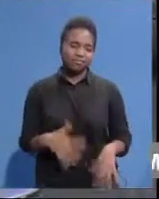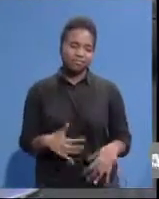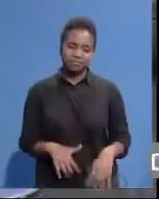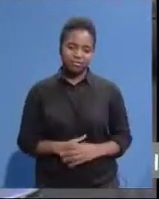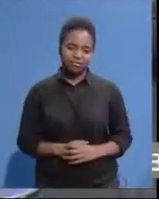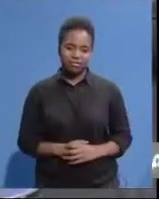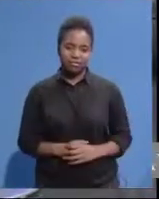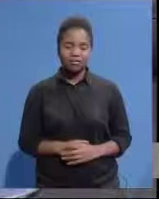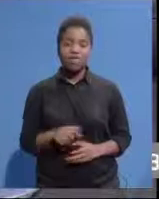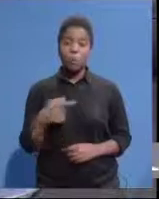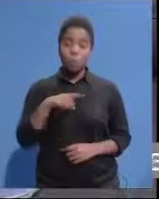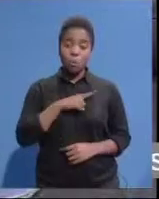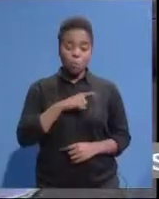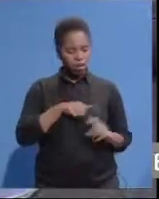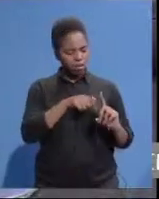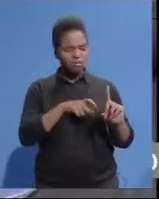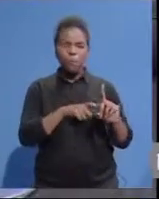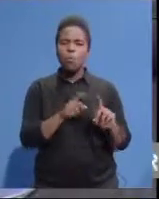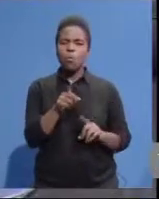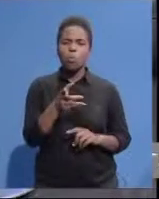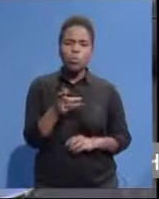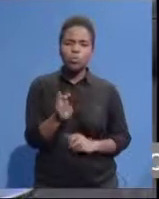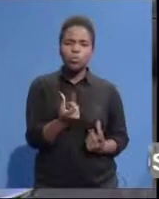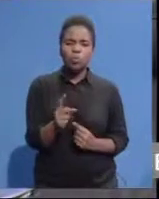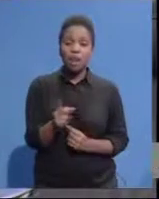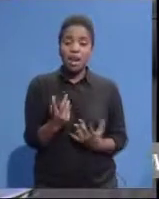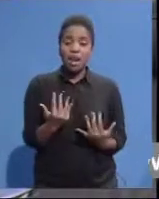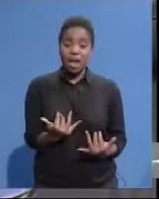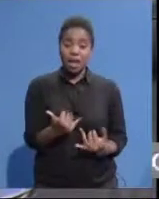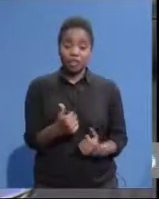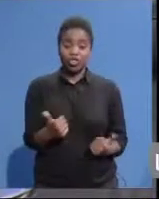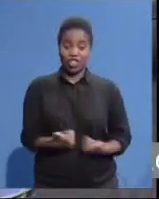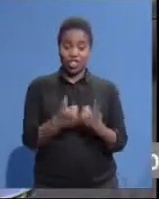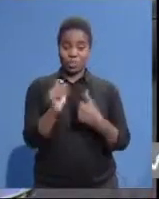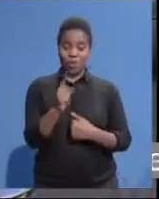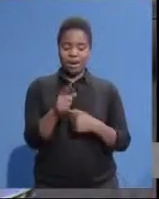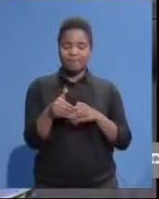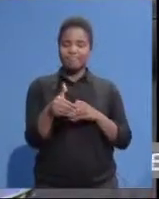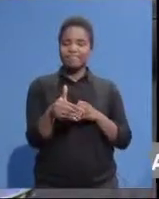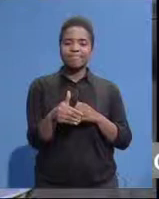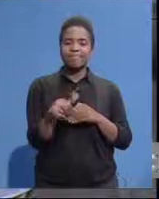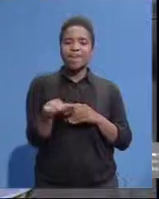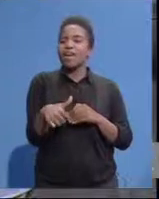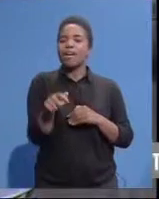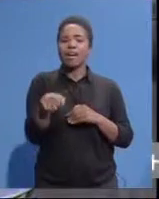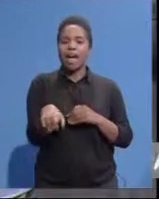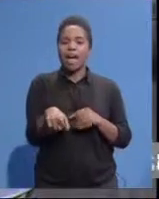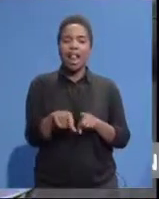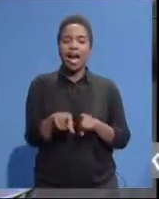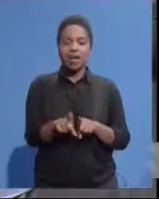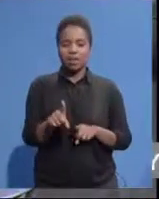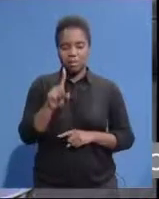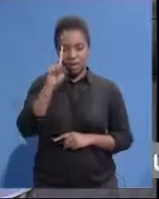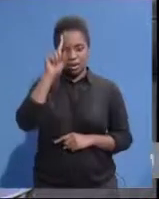is that we want to impart? How do we get the next Nelson Mandelas? For us, it links to the issue of saying, if we say economic freedom, it doesn't